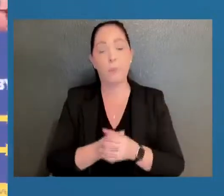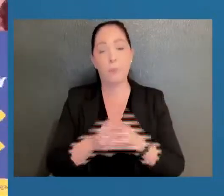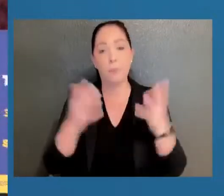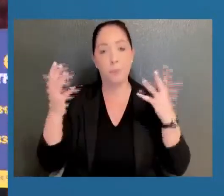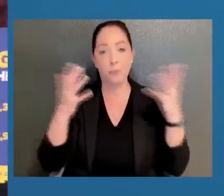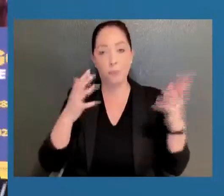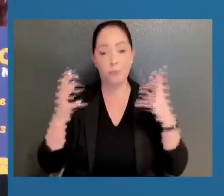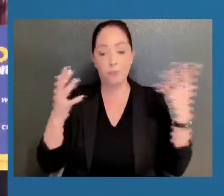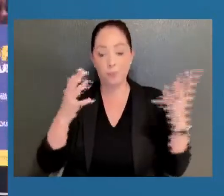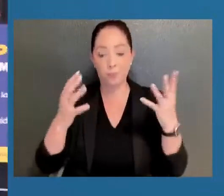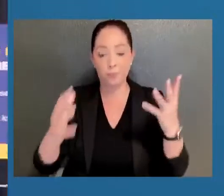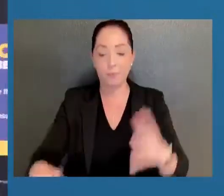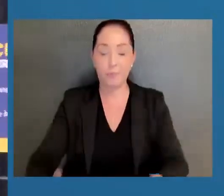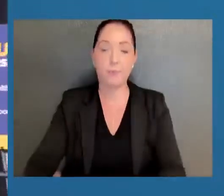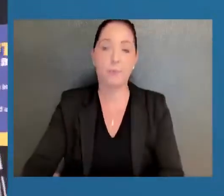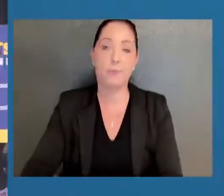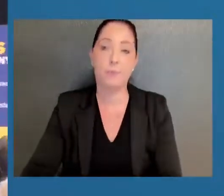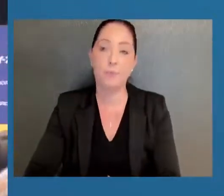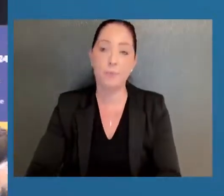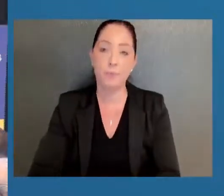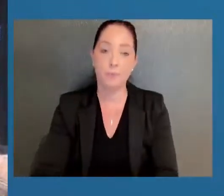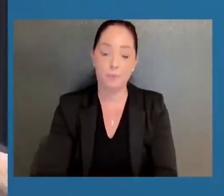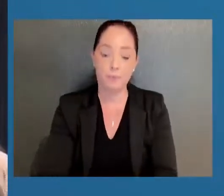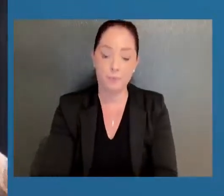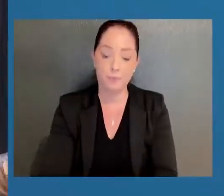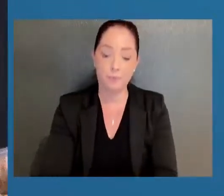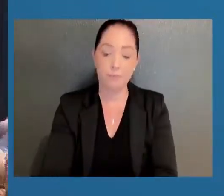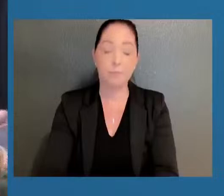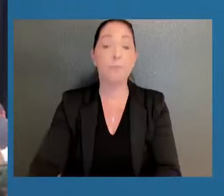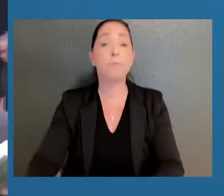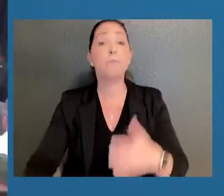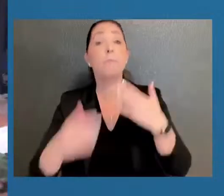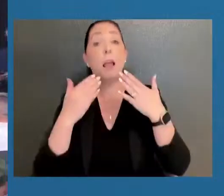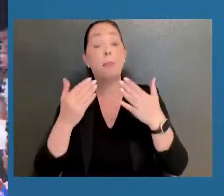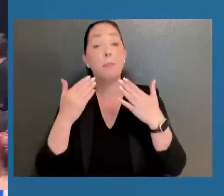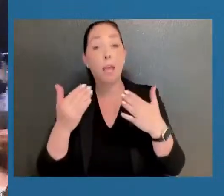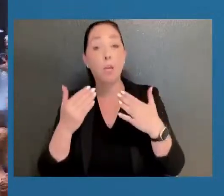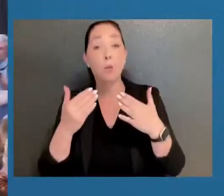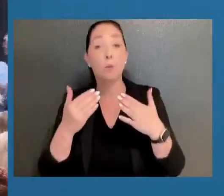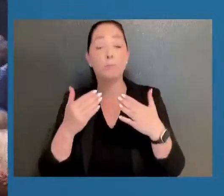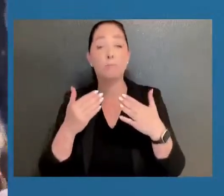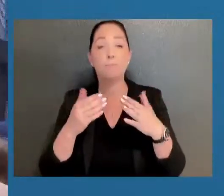Thank you, everybody. That concludes today's announcements. We appreciate you coming. Travel safe. Thank you.